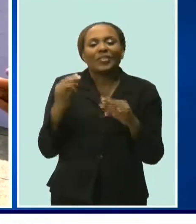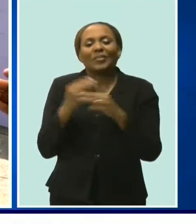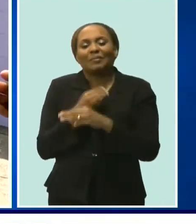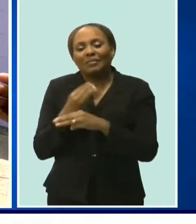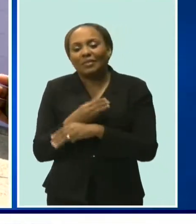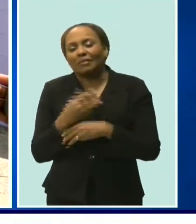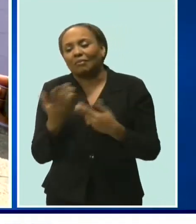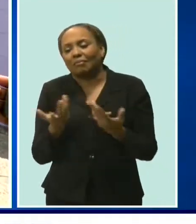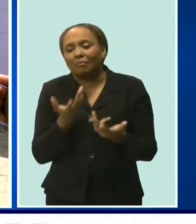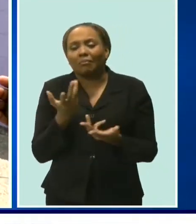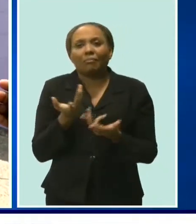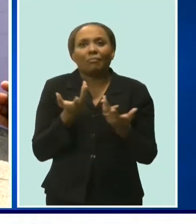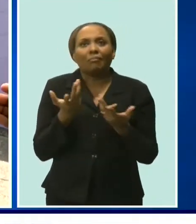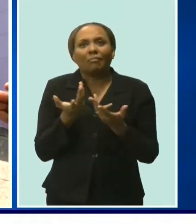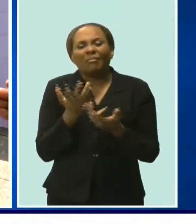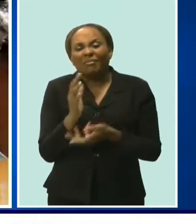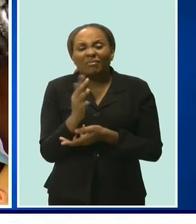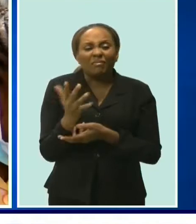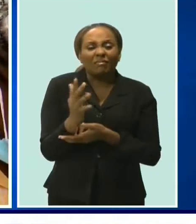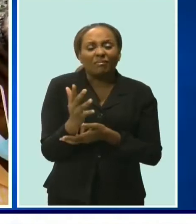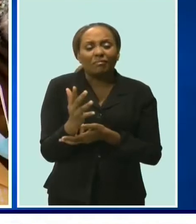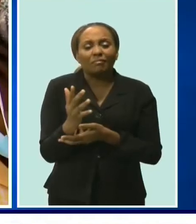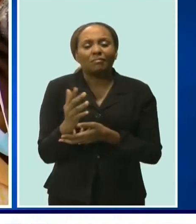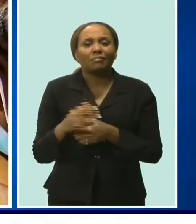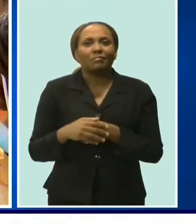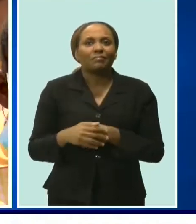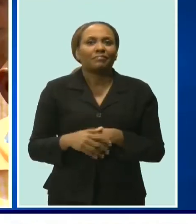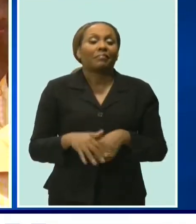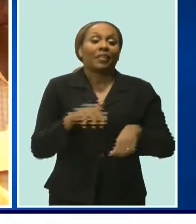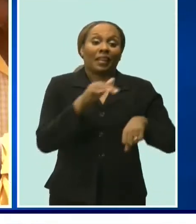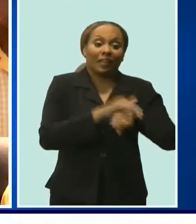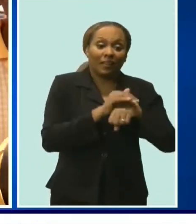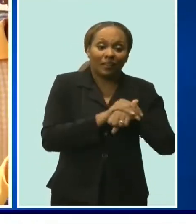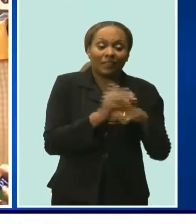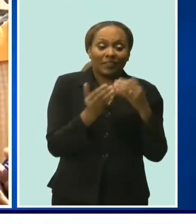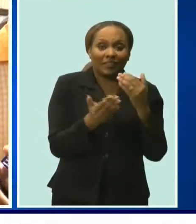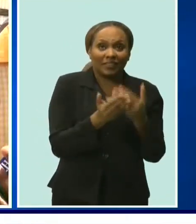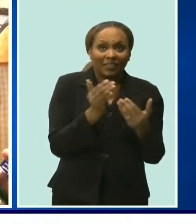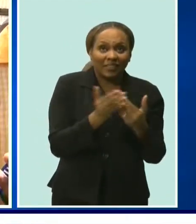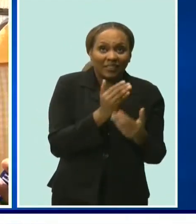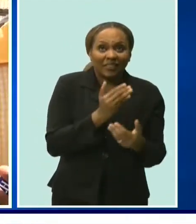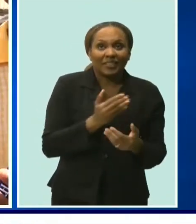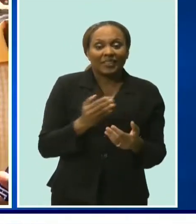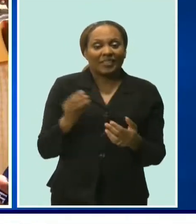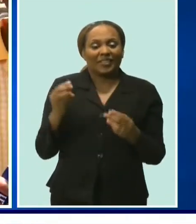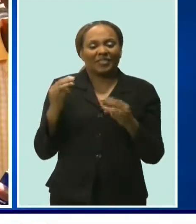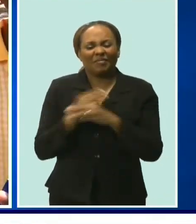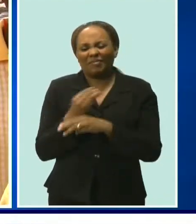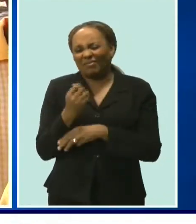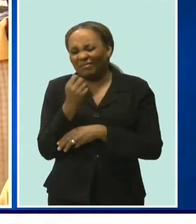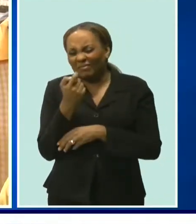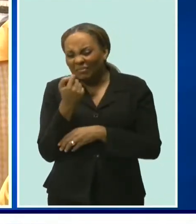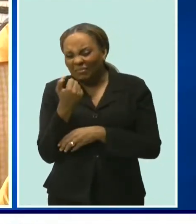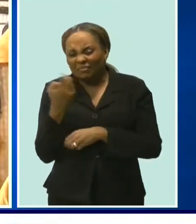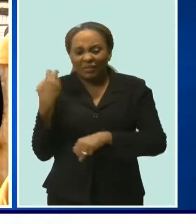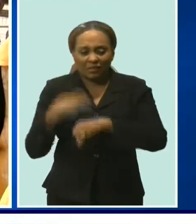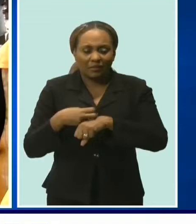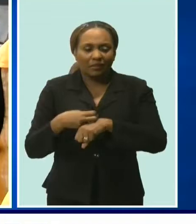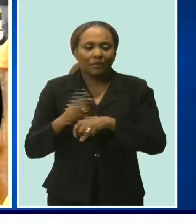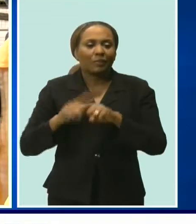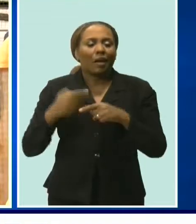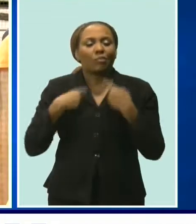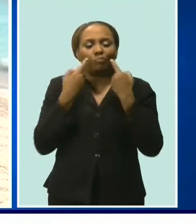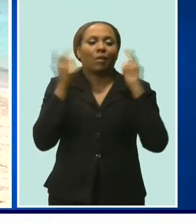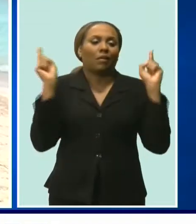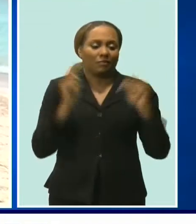was so. The English was easy, and the mathematics was a little bit hard, but I got